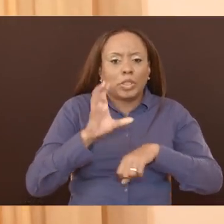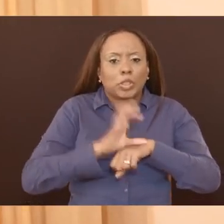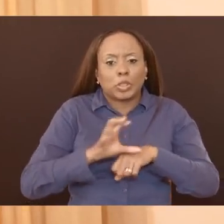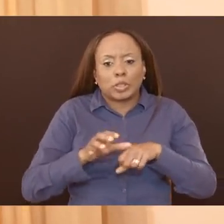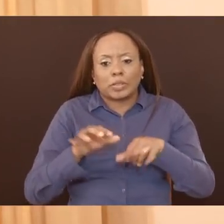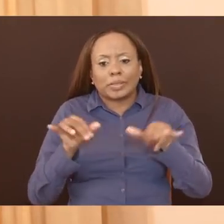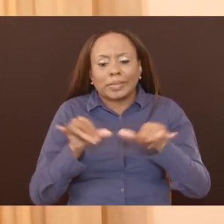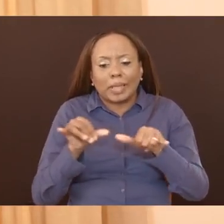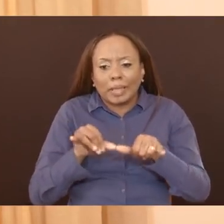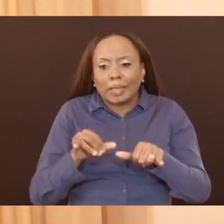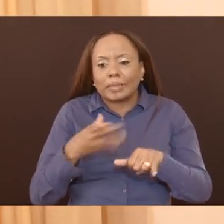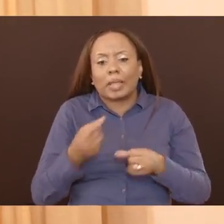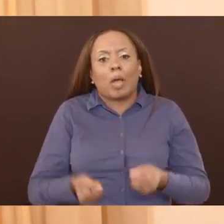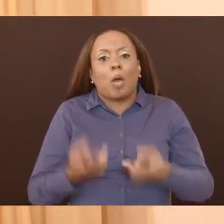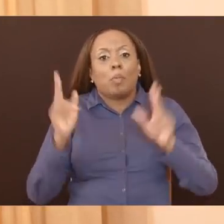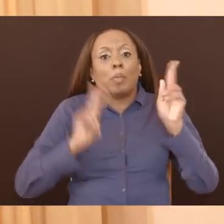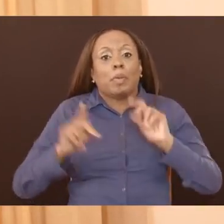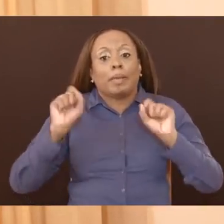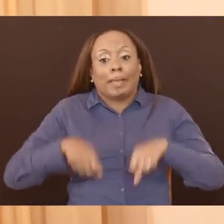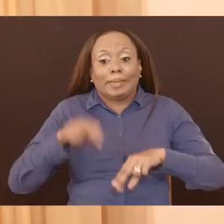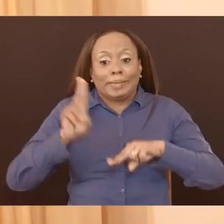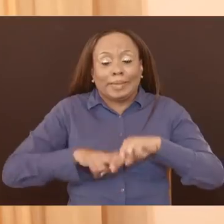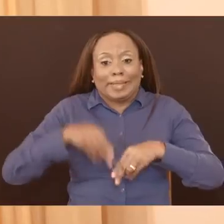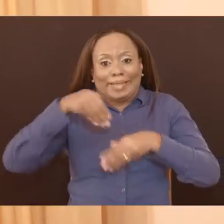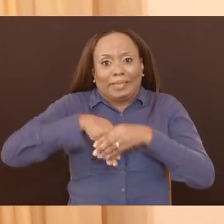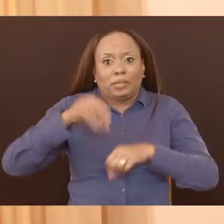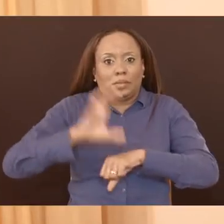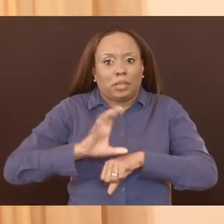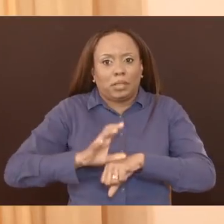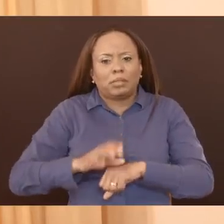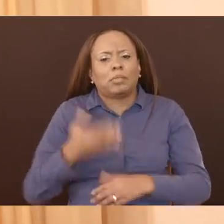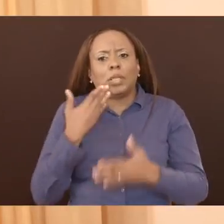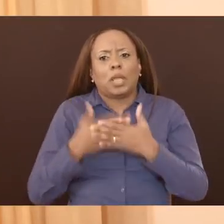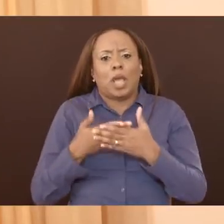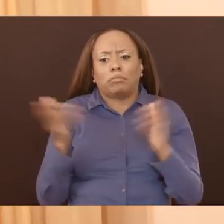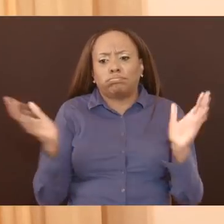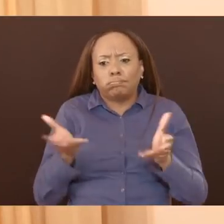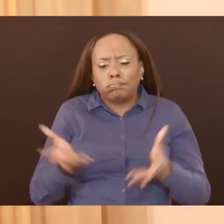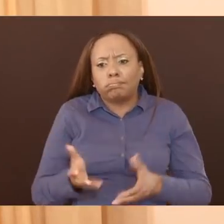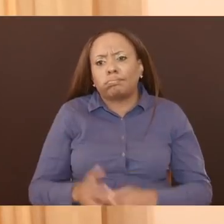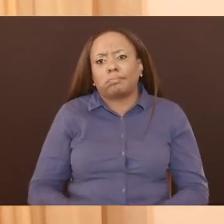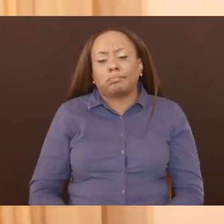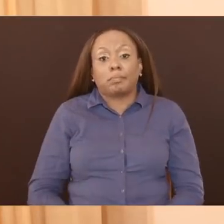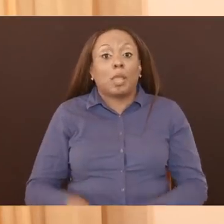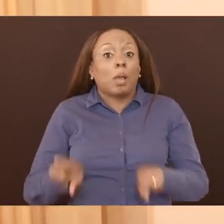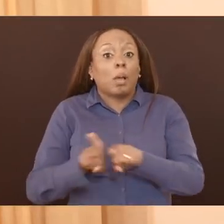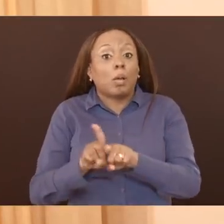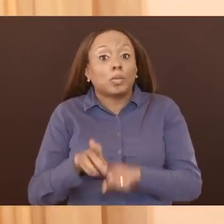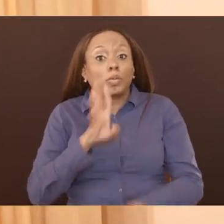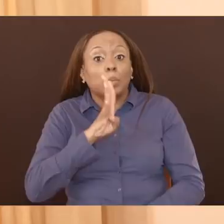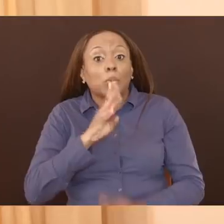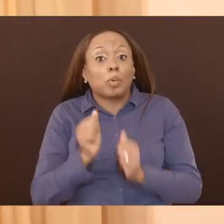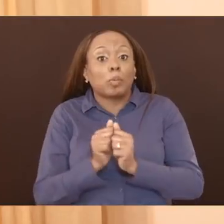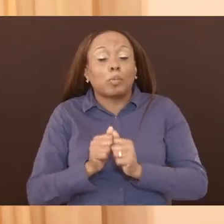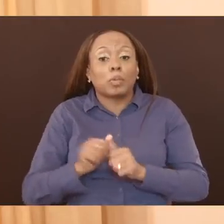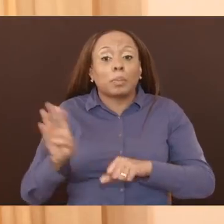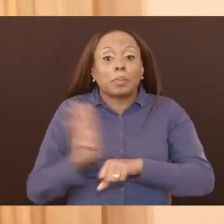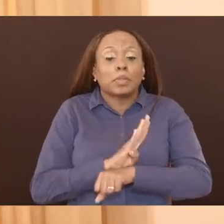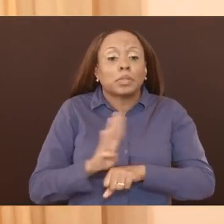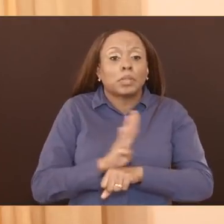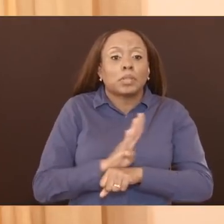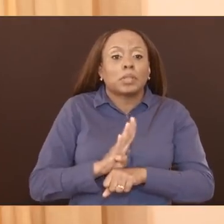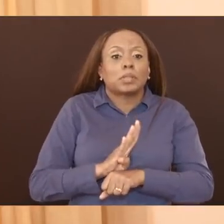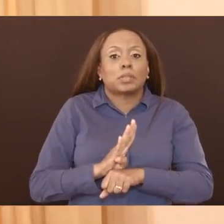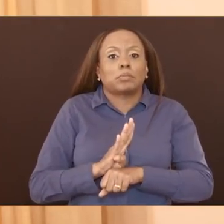Evangelical Council on that. We also spoke to the warehouses or those buildings where ventilation is poor, and we spoke with the